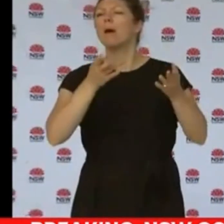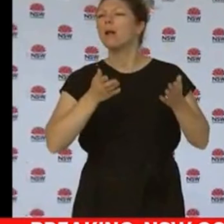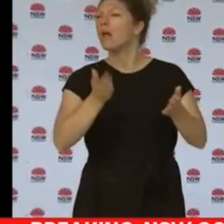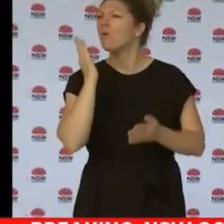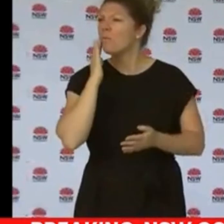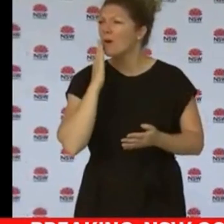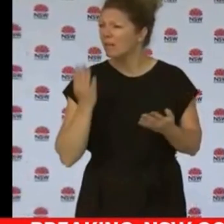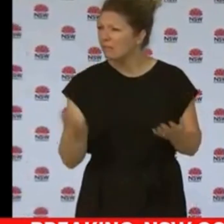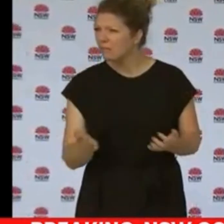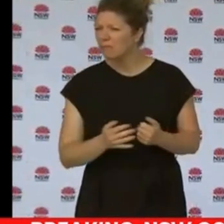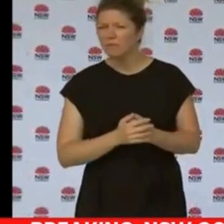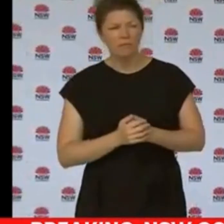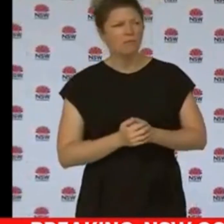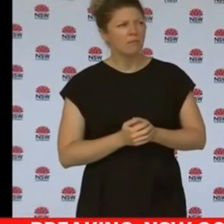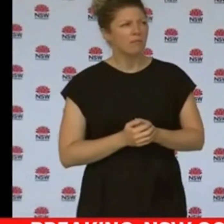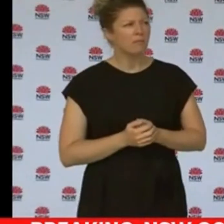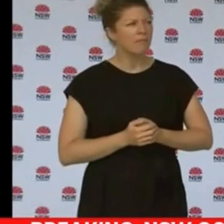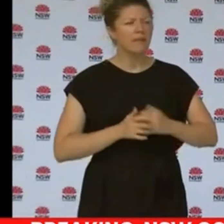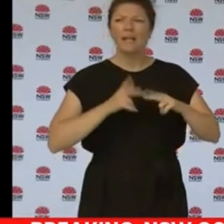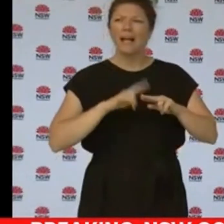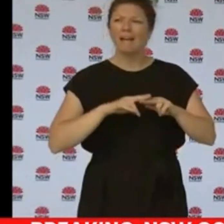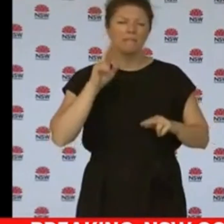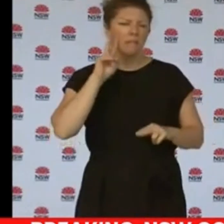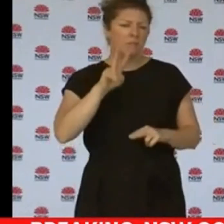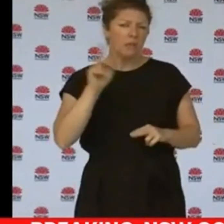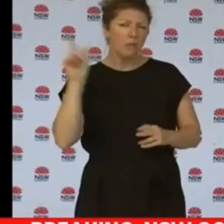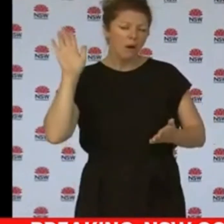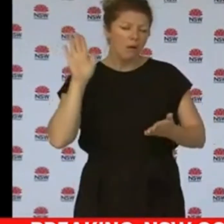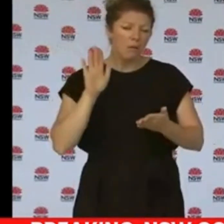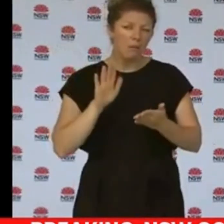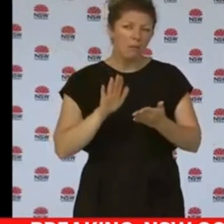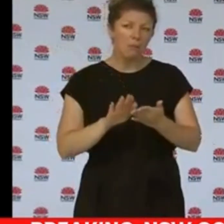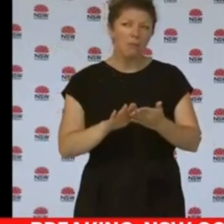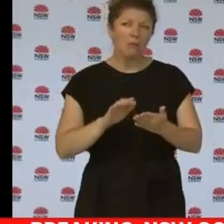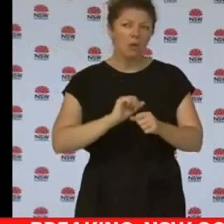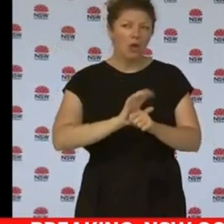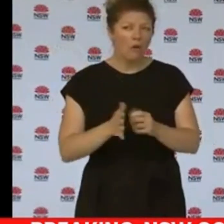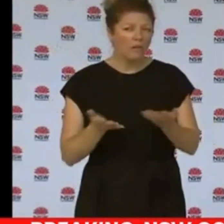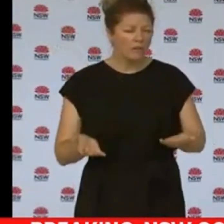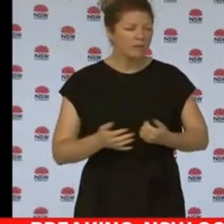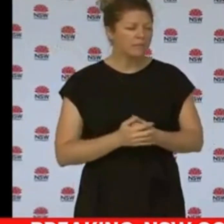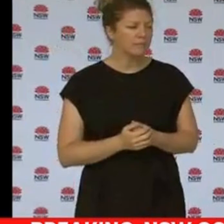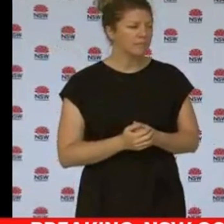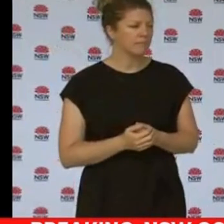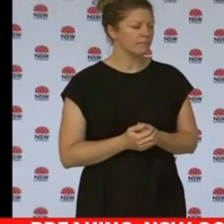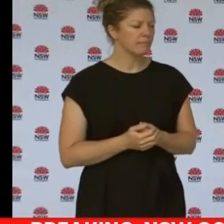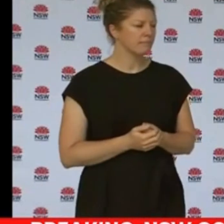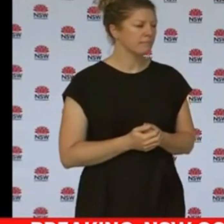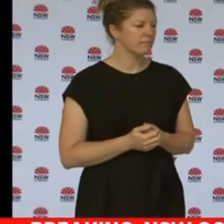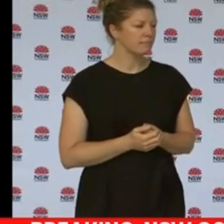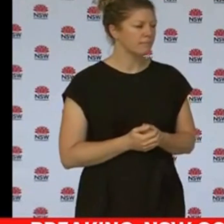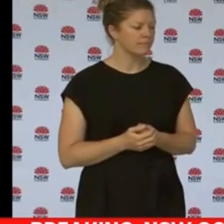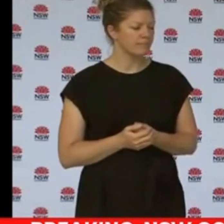on when restrictions will be eased if we continue to see minimal levels of community transmission? Well, I think